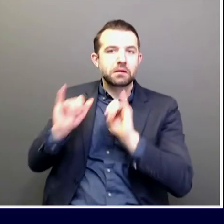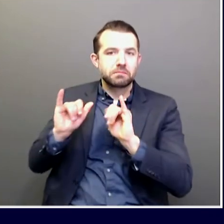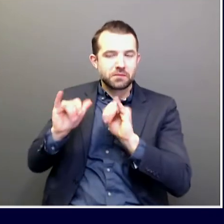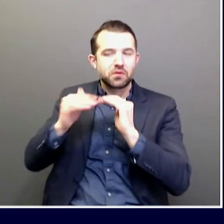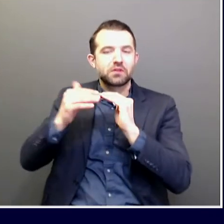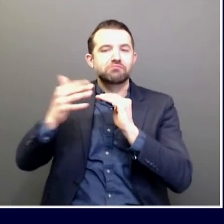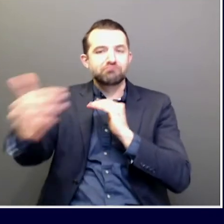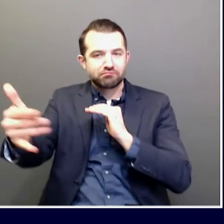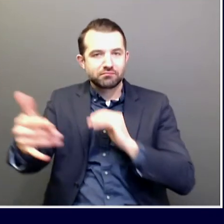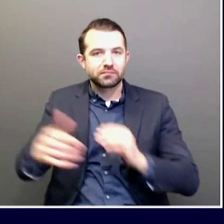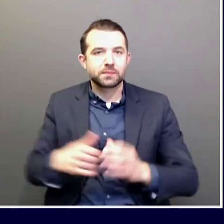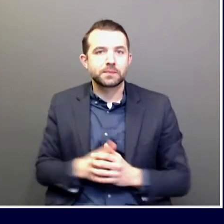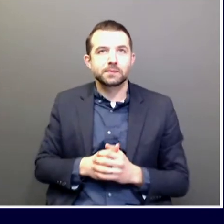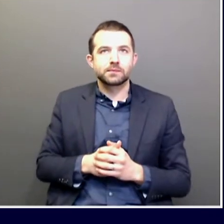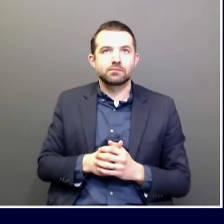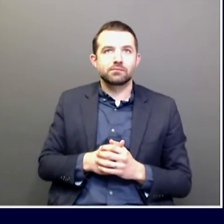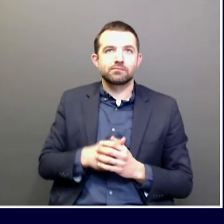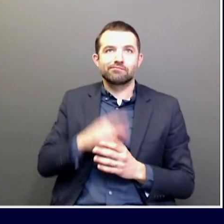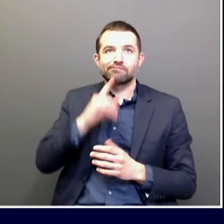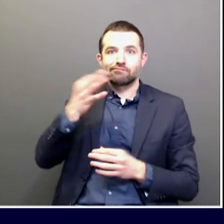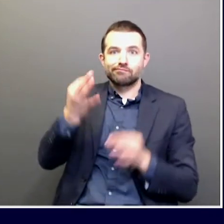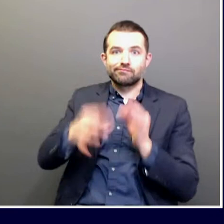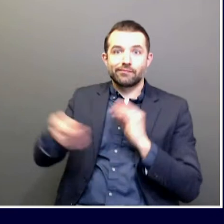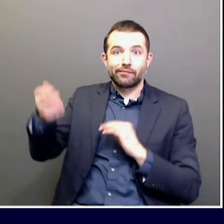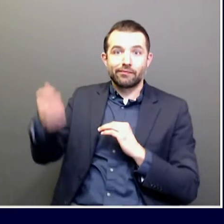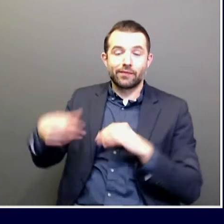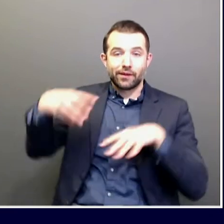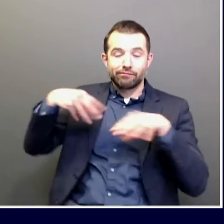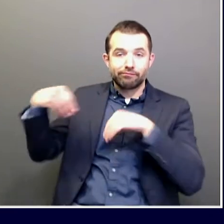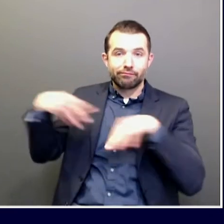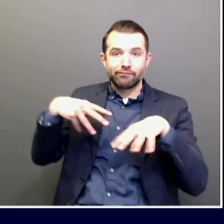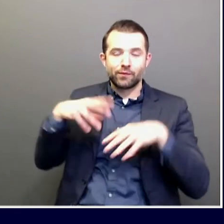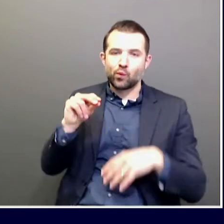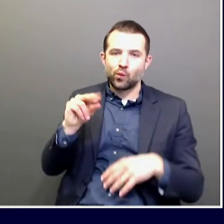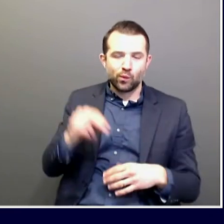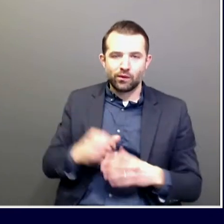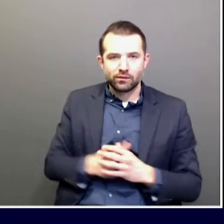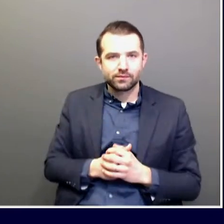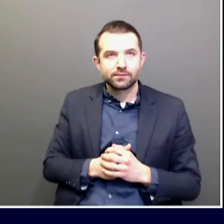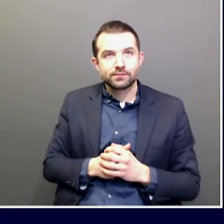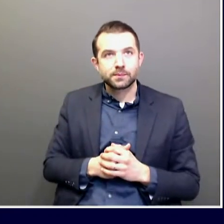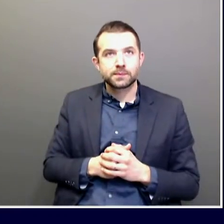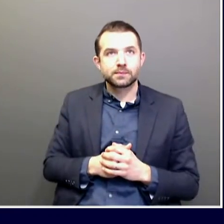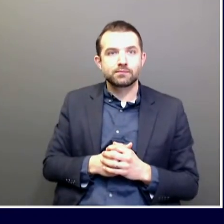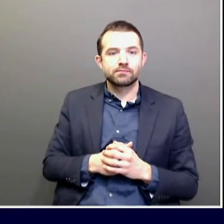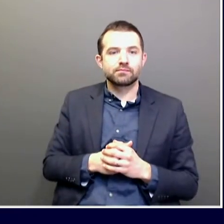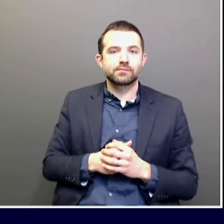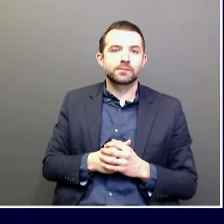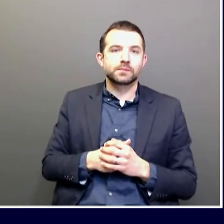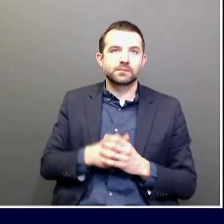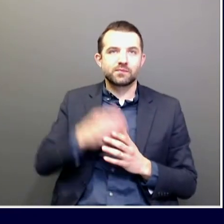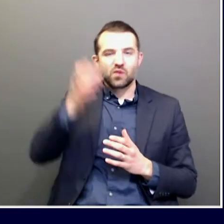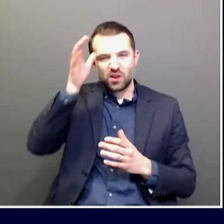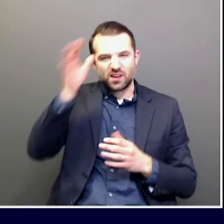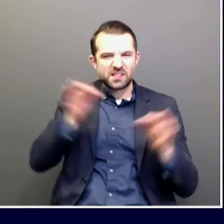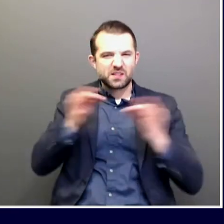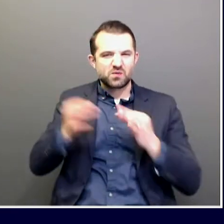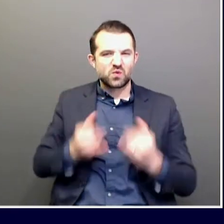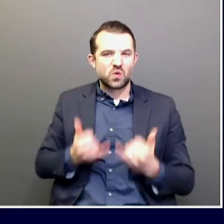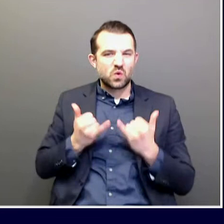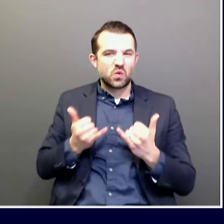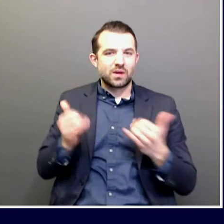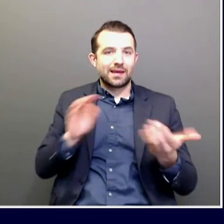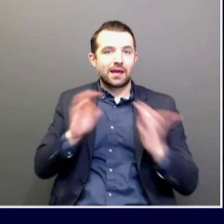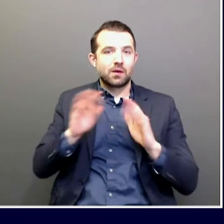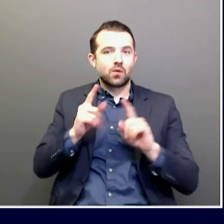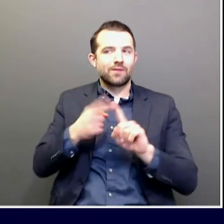Shah and Commissioner Lambrou. I'm hearing some confusion from people about quarantine and isolation times. I spoke to someone who had a family member